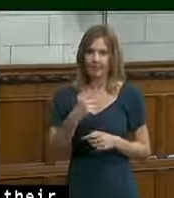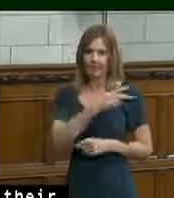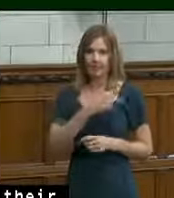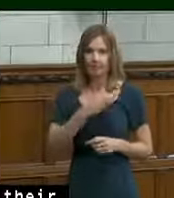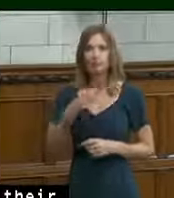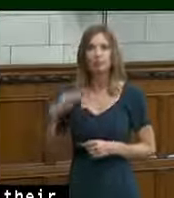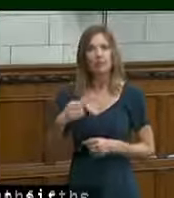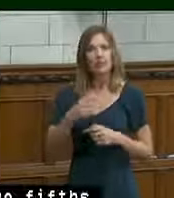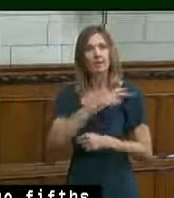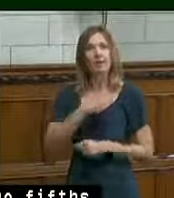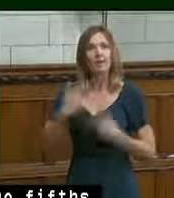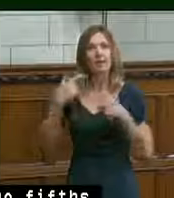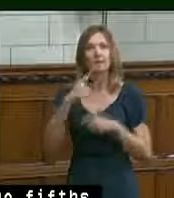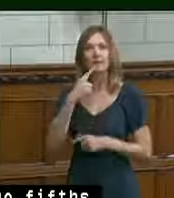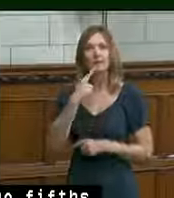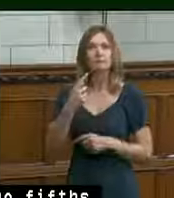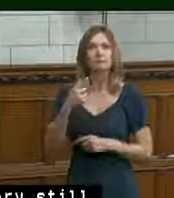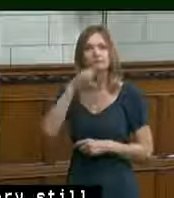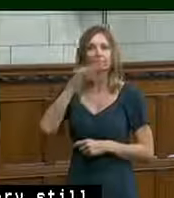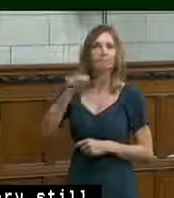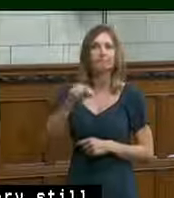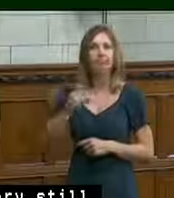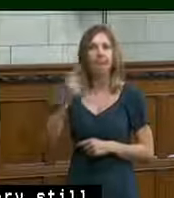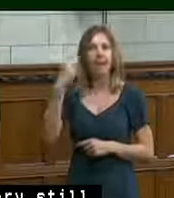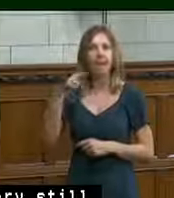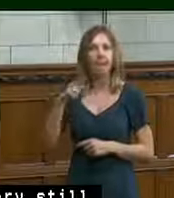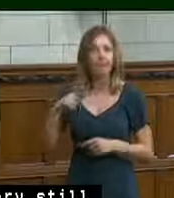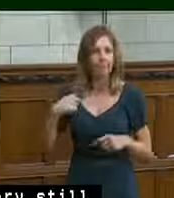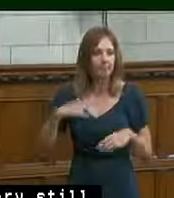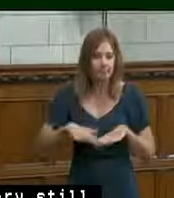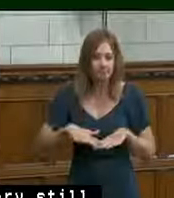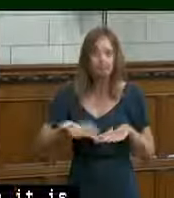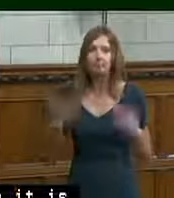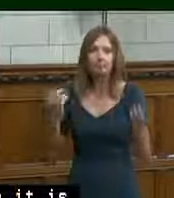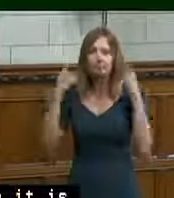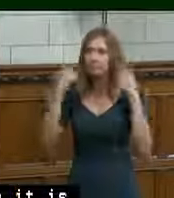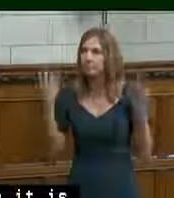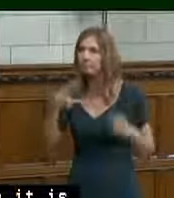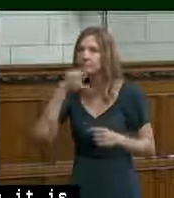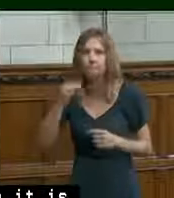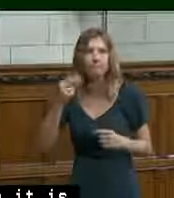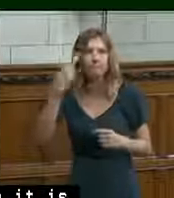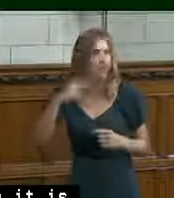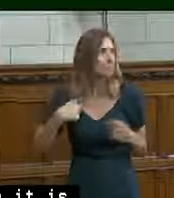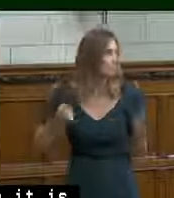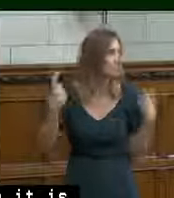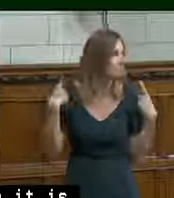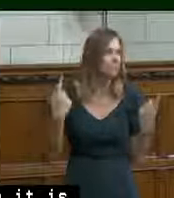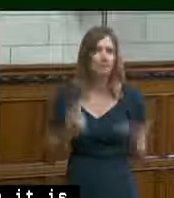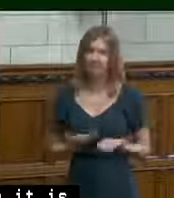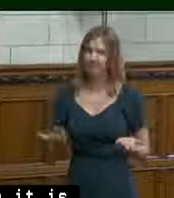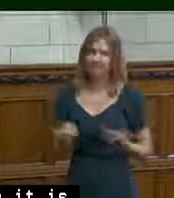it's their turn to be seen. These numbers indicate a serious lack of attendance to deaf people's